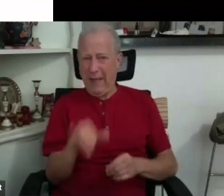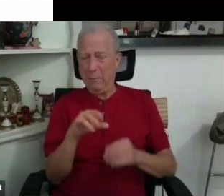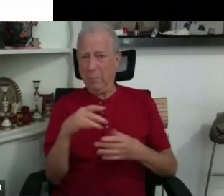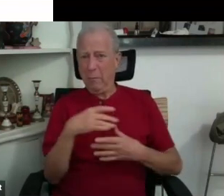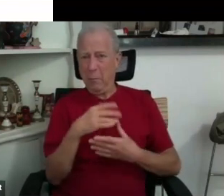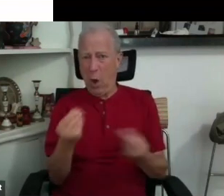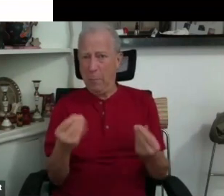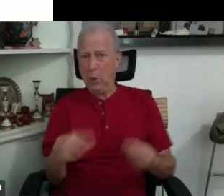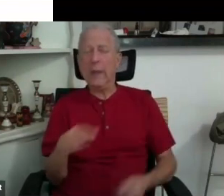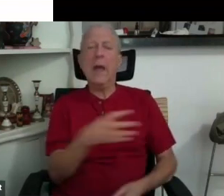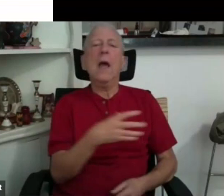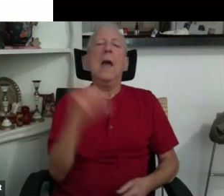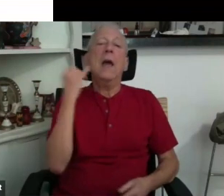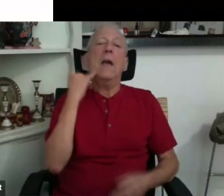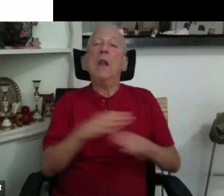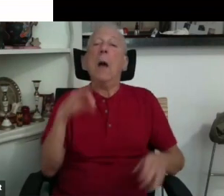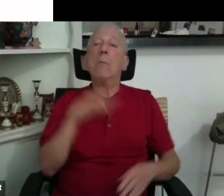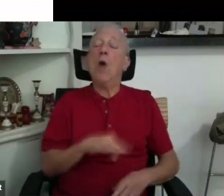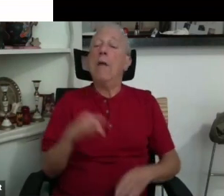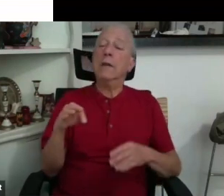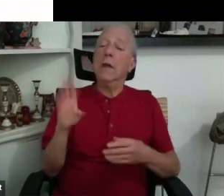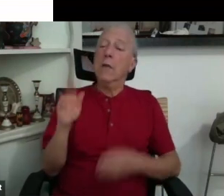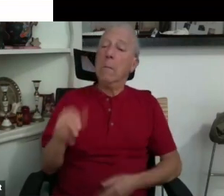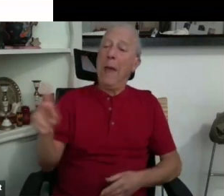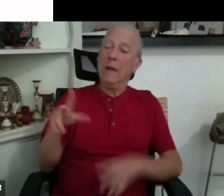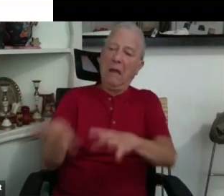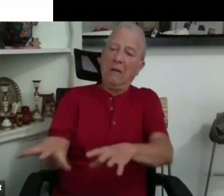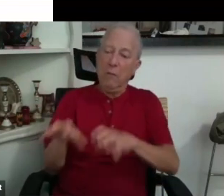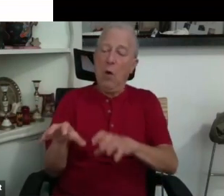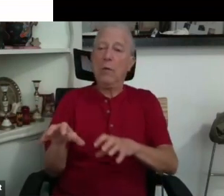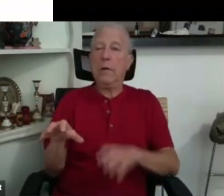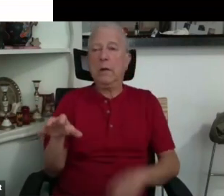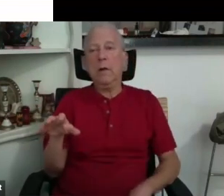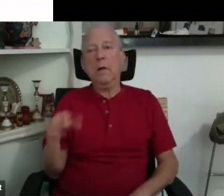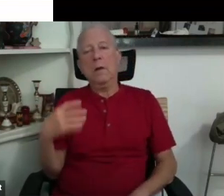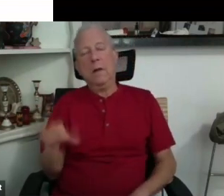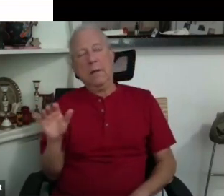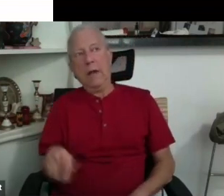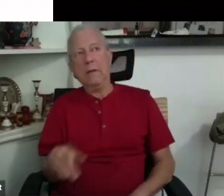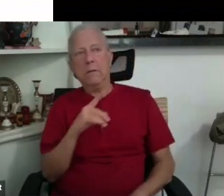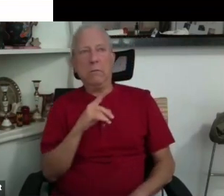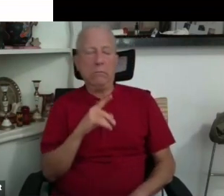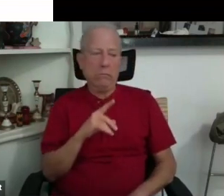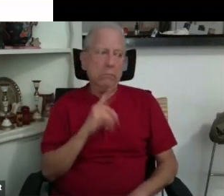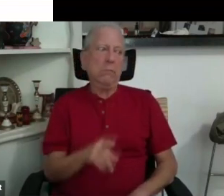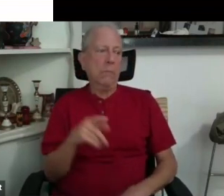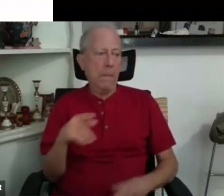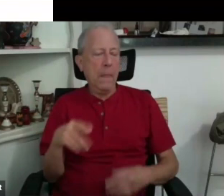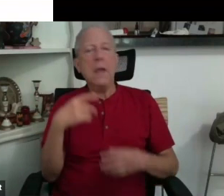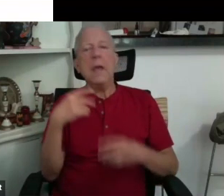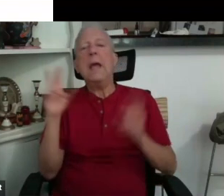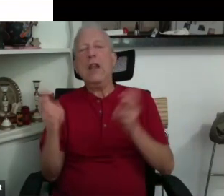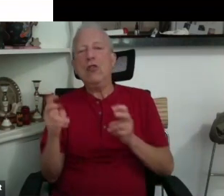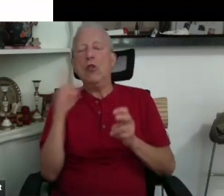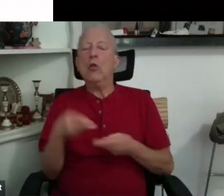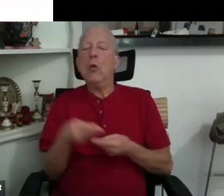a nonprofit's bank accounts are frozen, this might pose more pragmatic on the ground issues of compensating staff